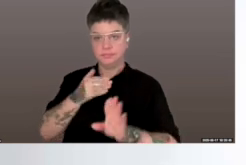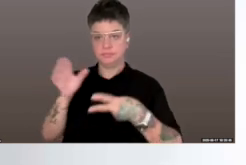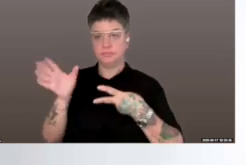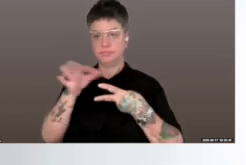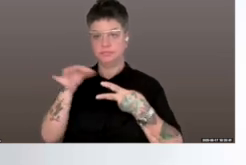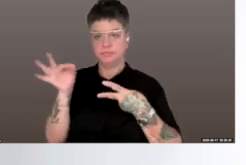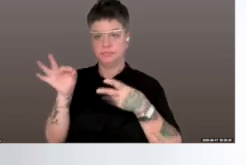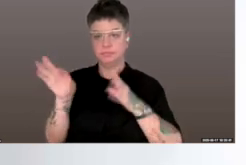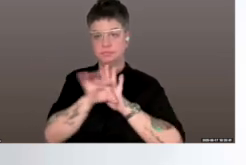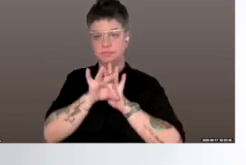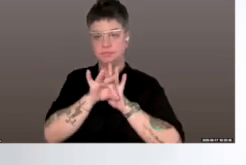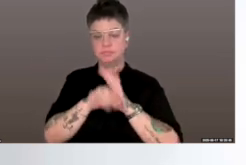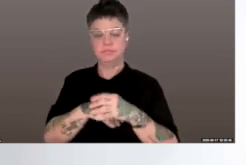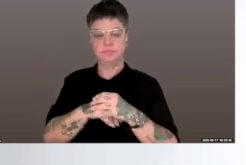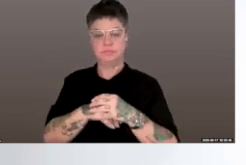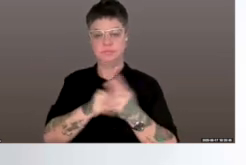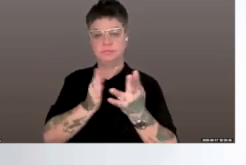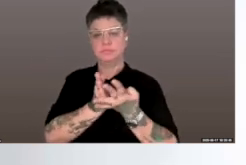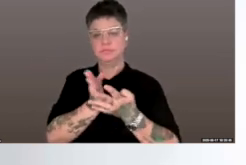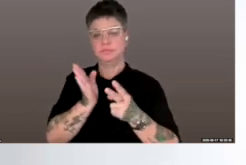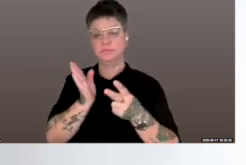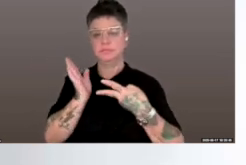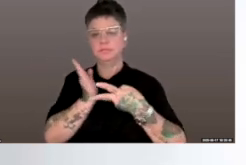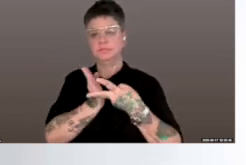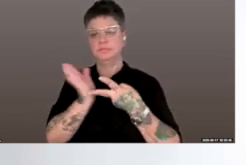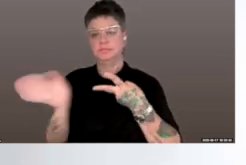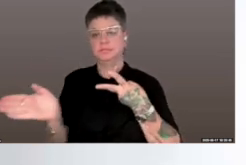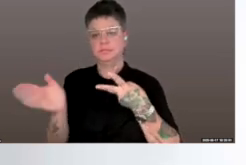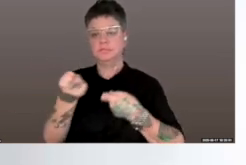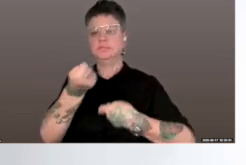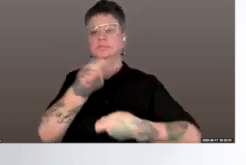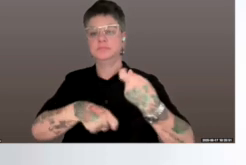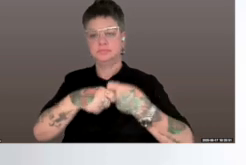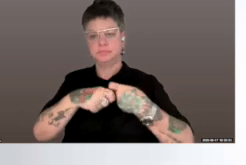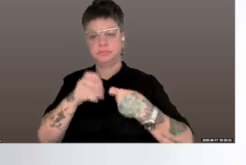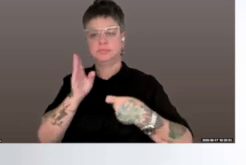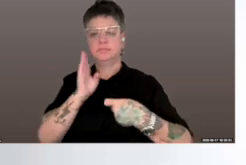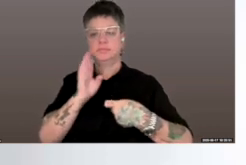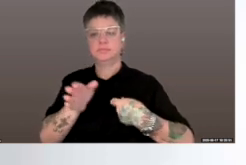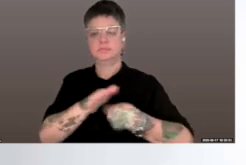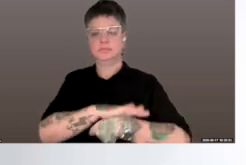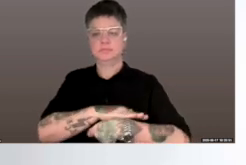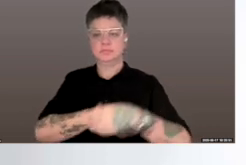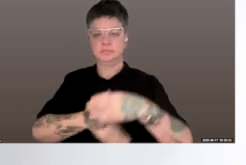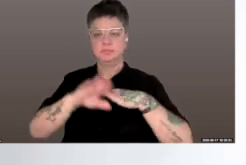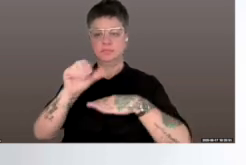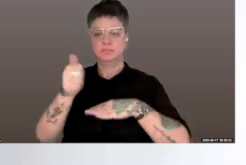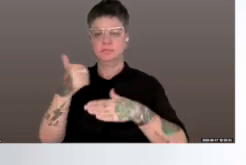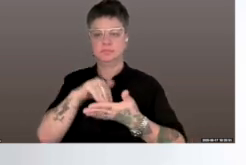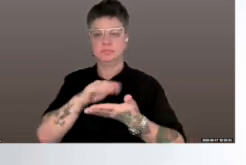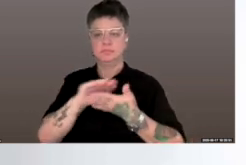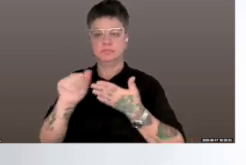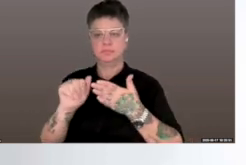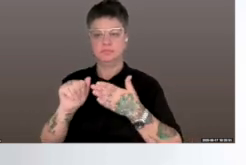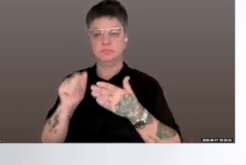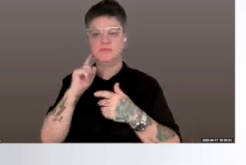system critical components are refurbished, repurposed, or recycled.